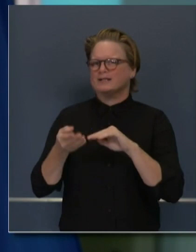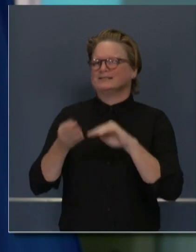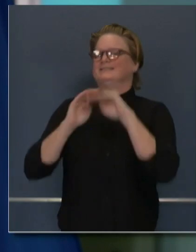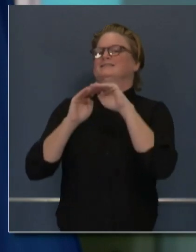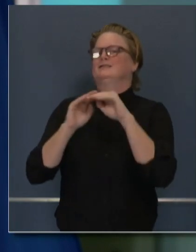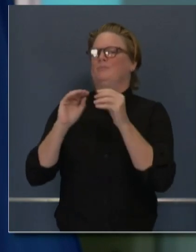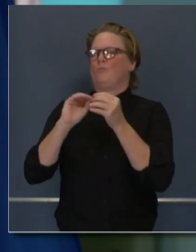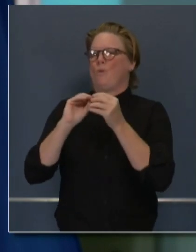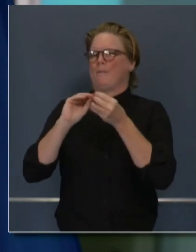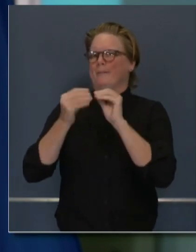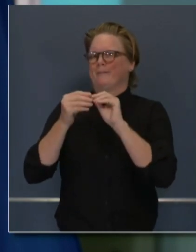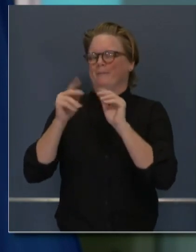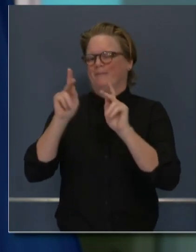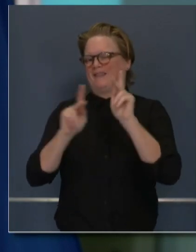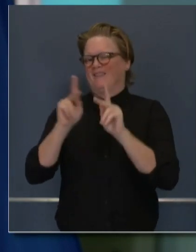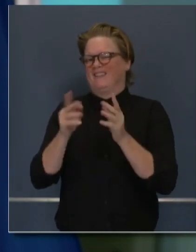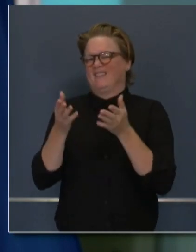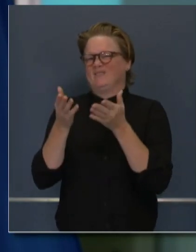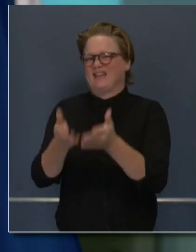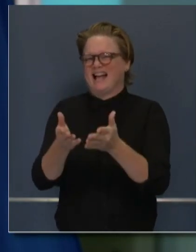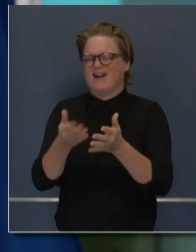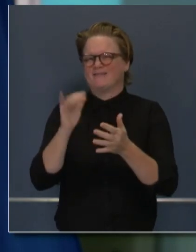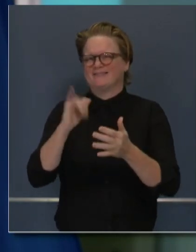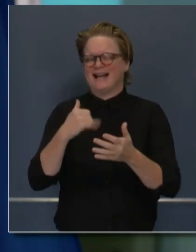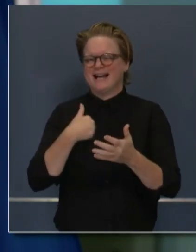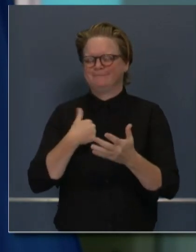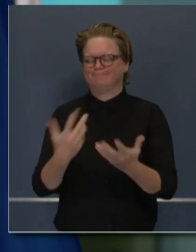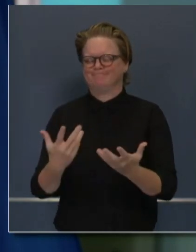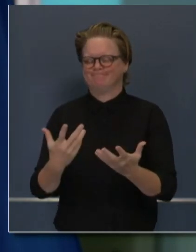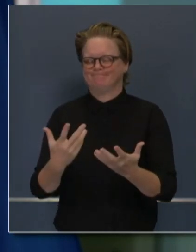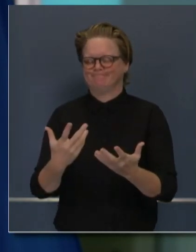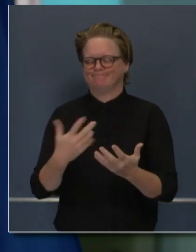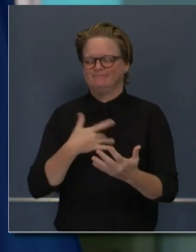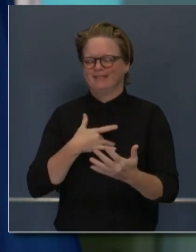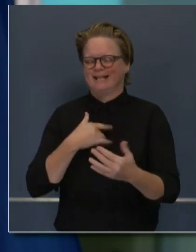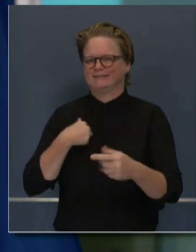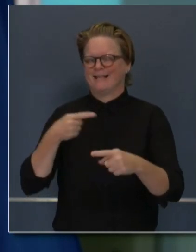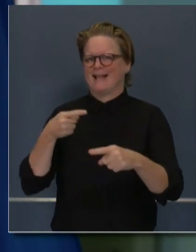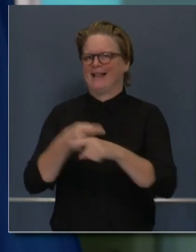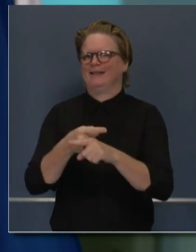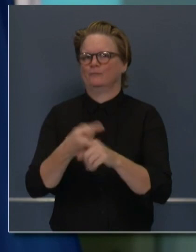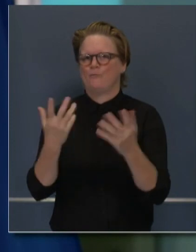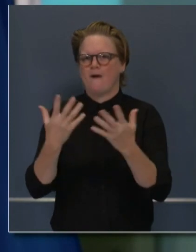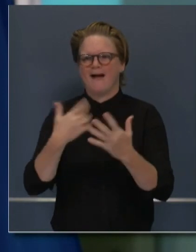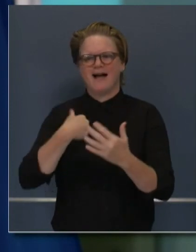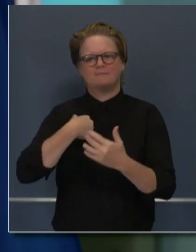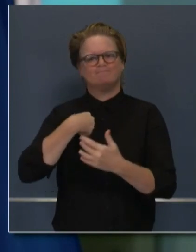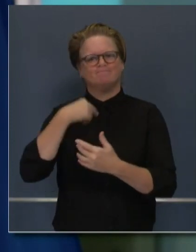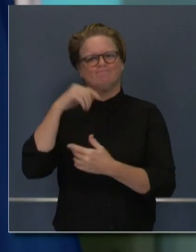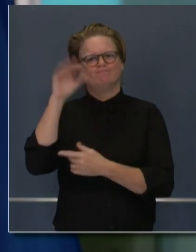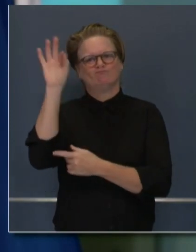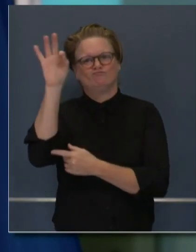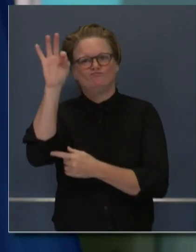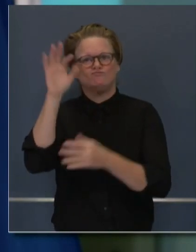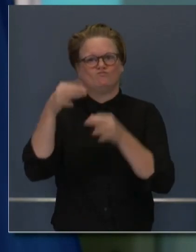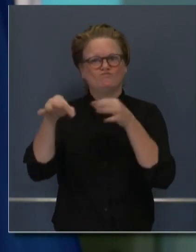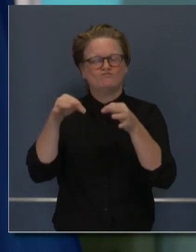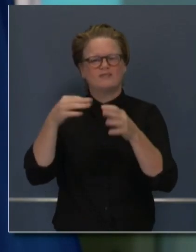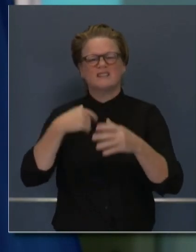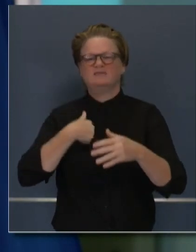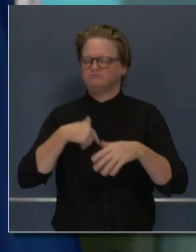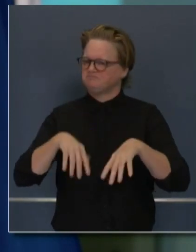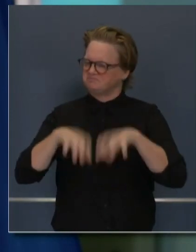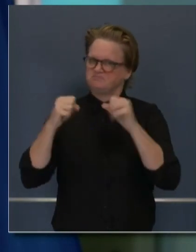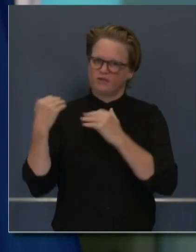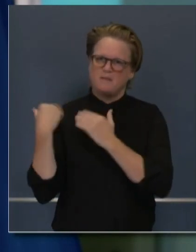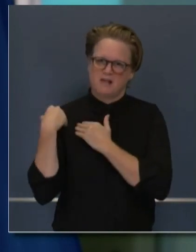I am promoting. And so if we're going to minimize mixing, you got to own up to that. So I just want folks to know that. Paid for our